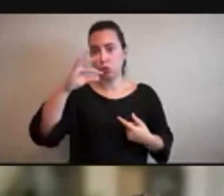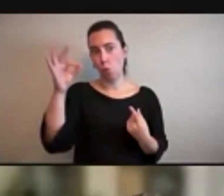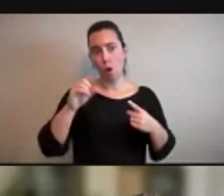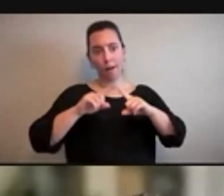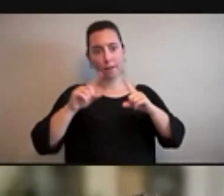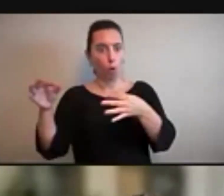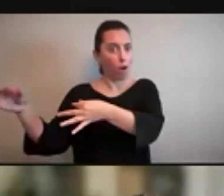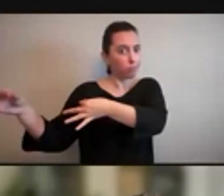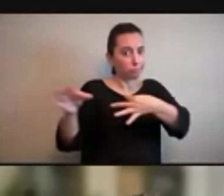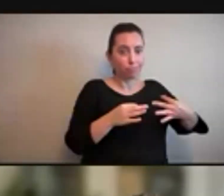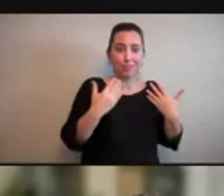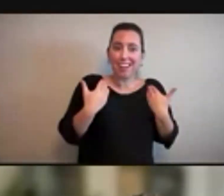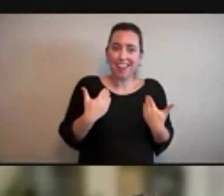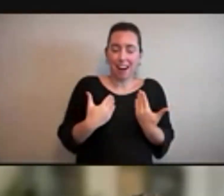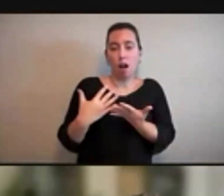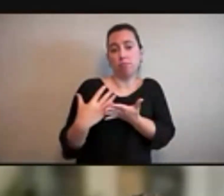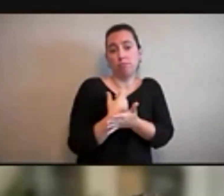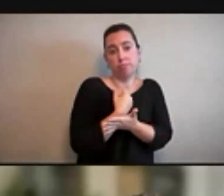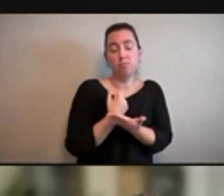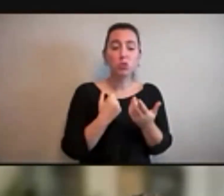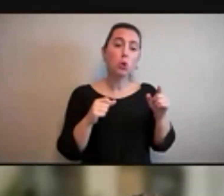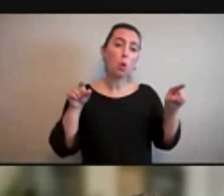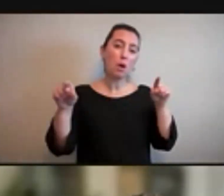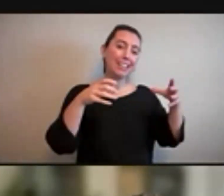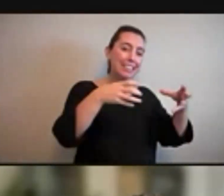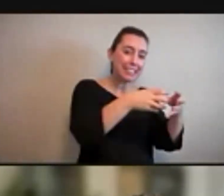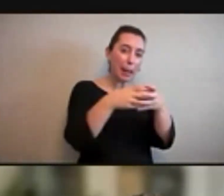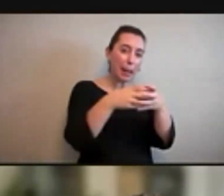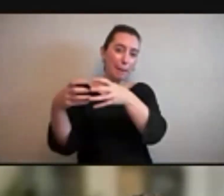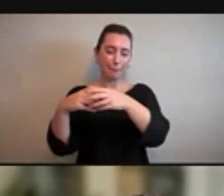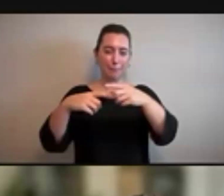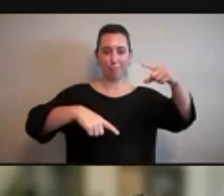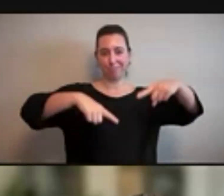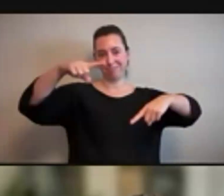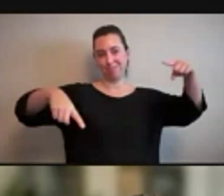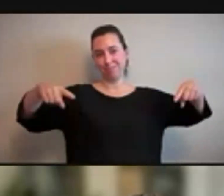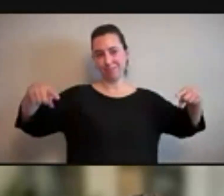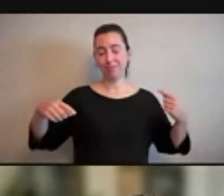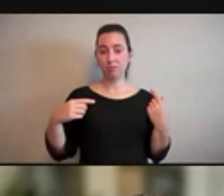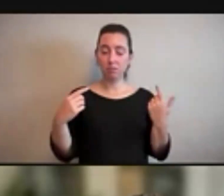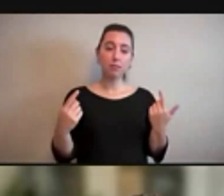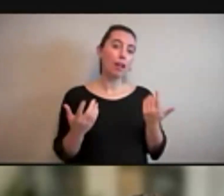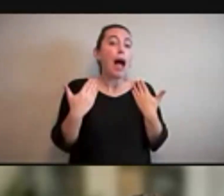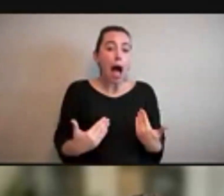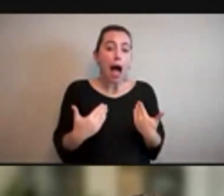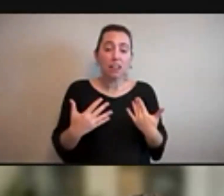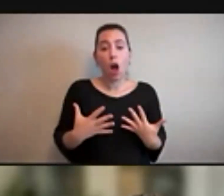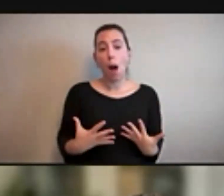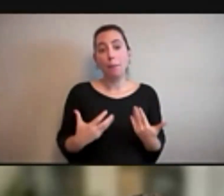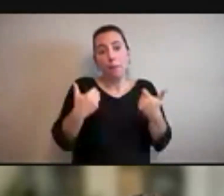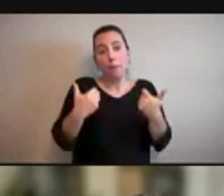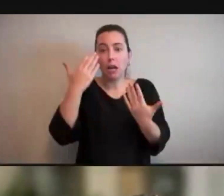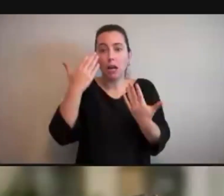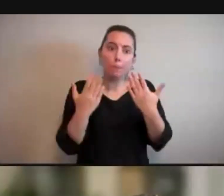So some teams it works better than others. Most teams are really on board now, even the ones that were difficult in the